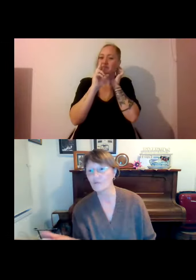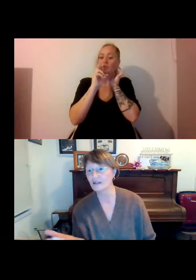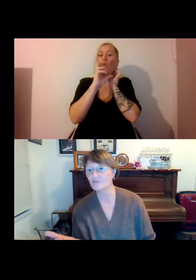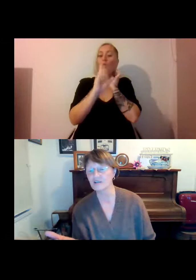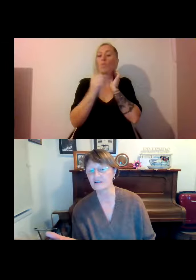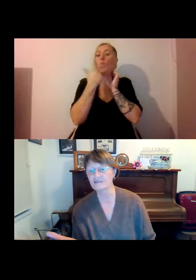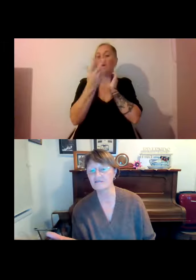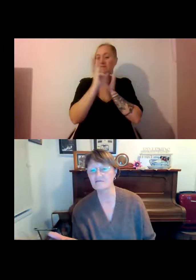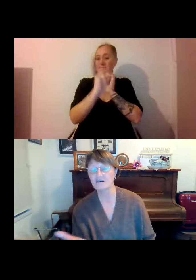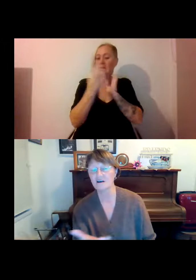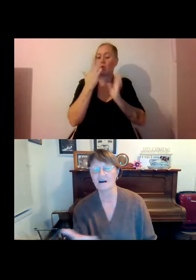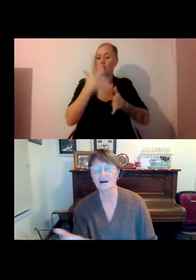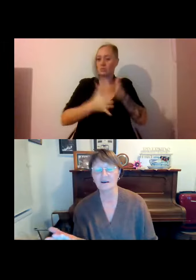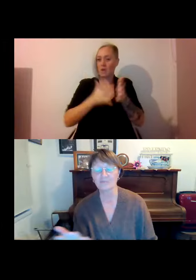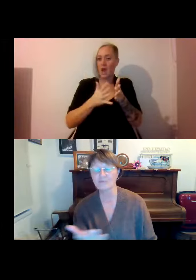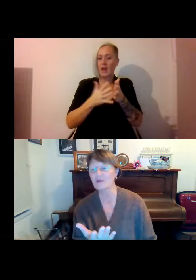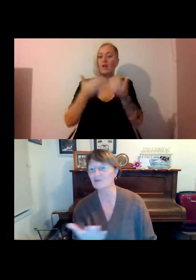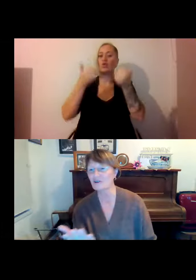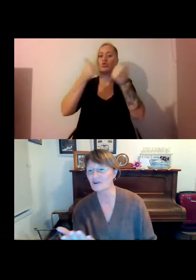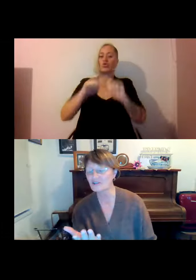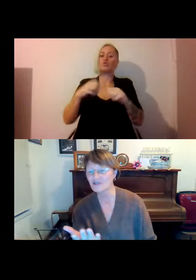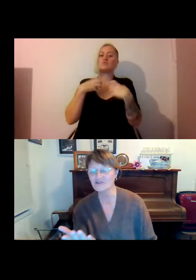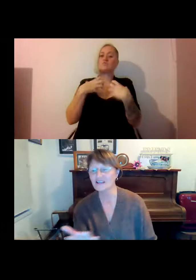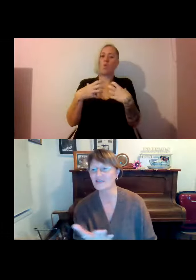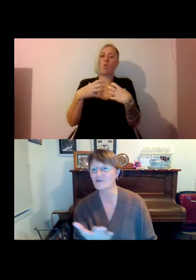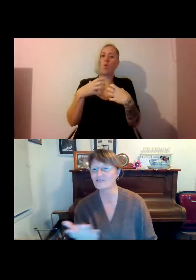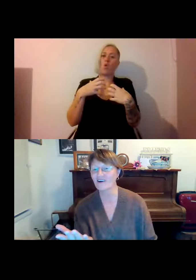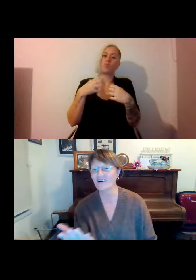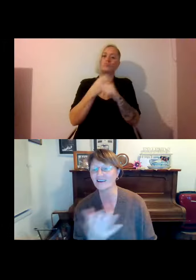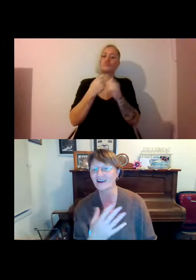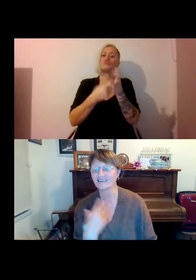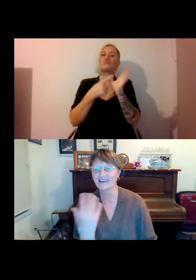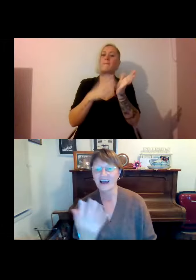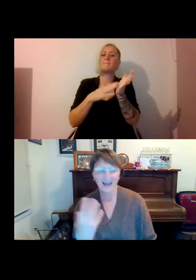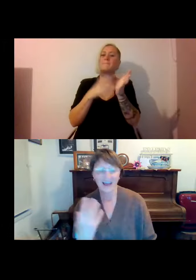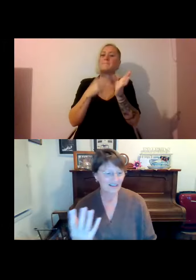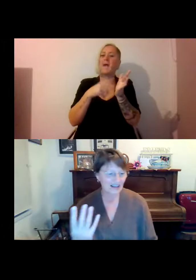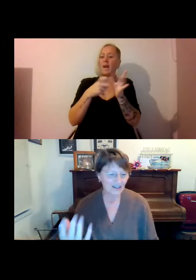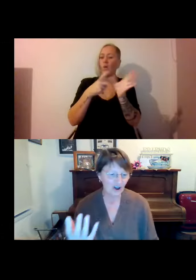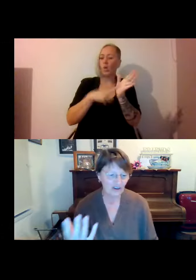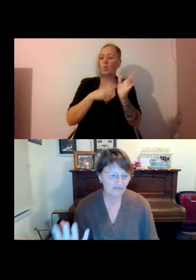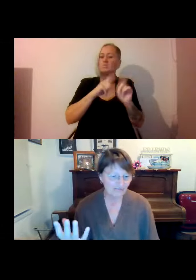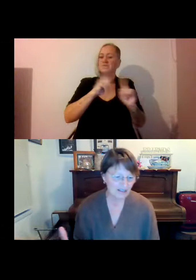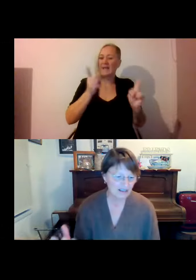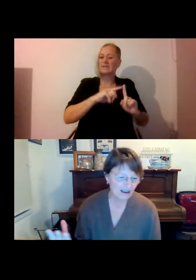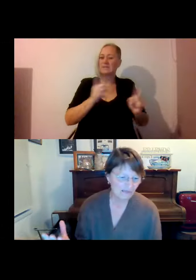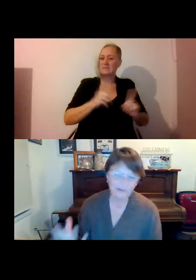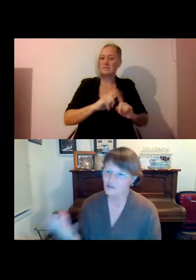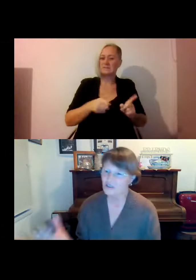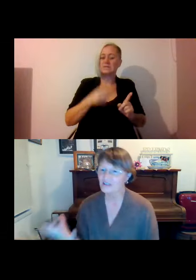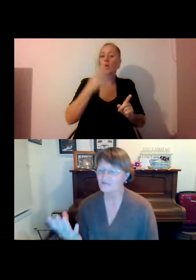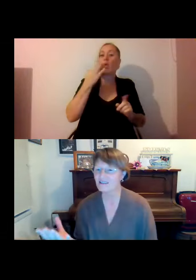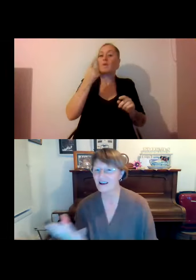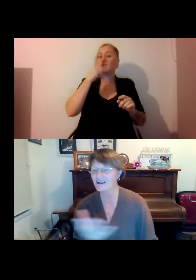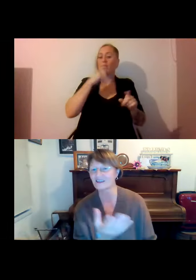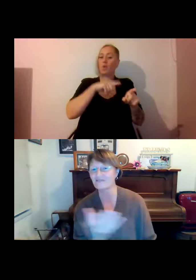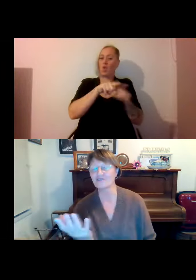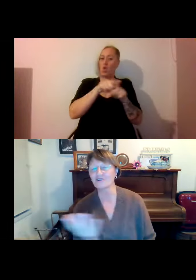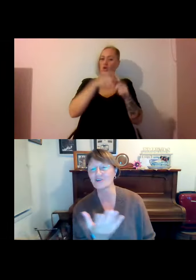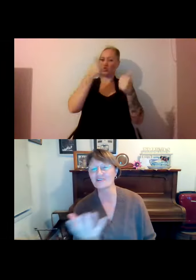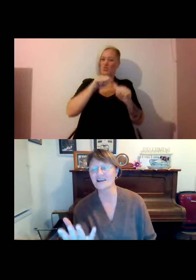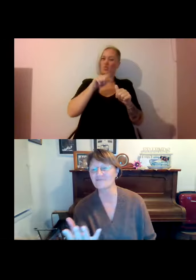normal grammatical sentences when people are learning to use keyword sign, and And it kind of fits with what Jessica was